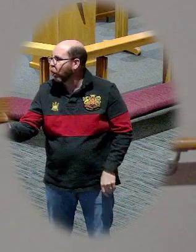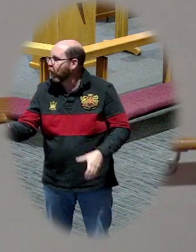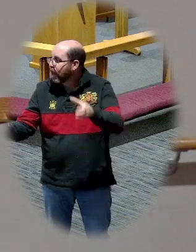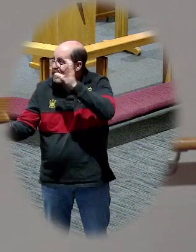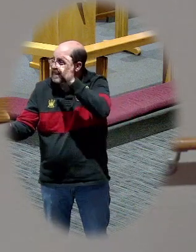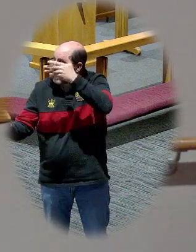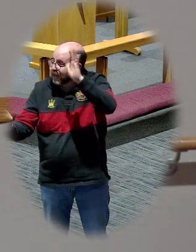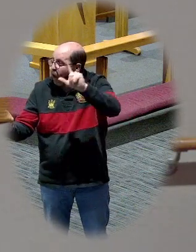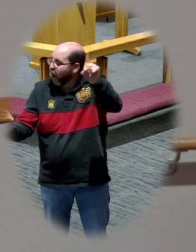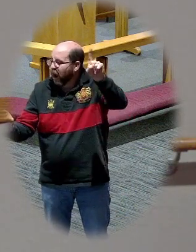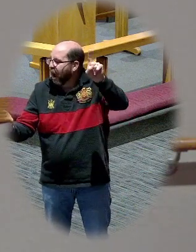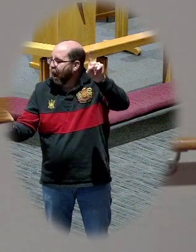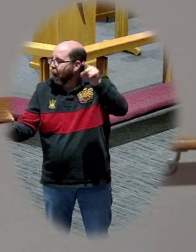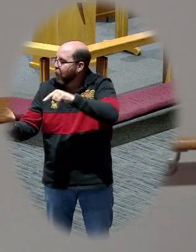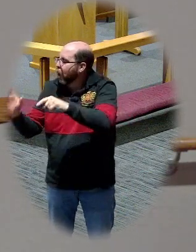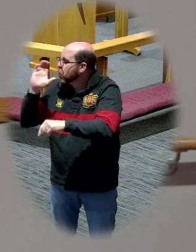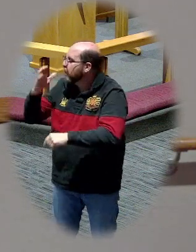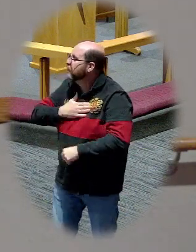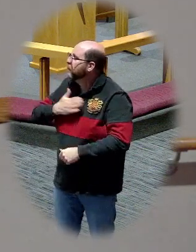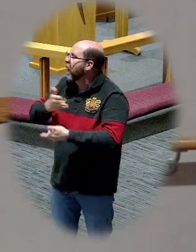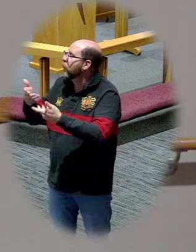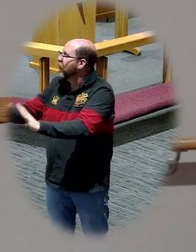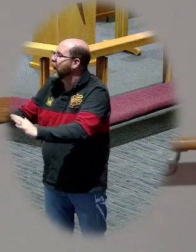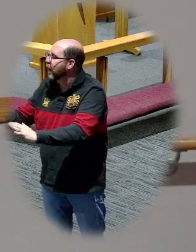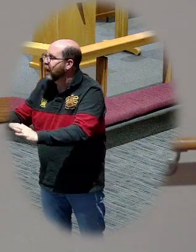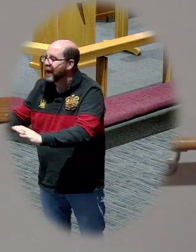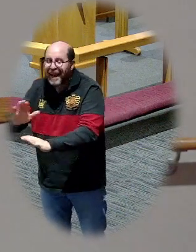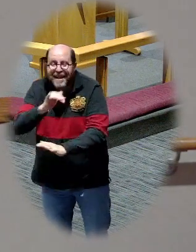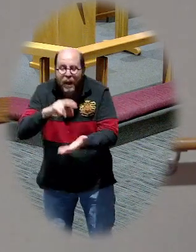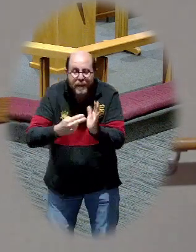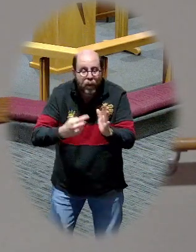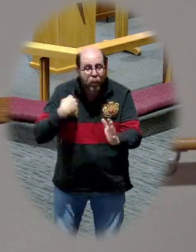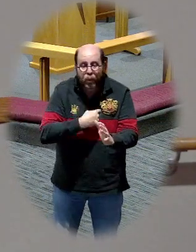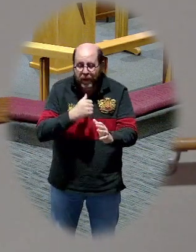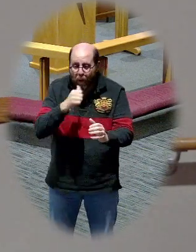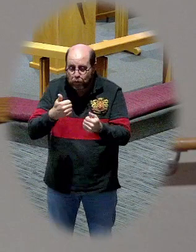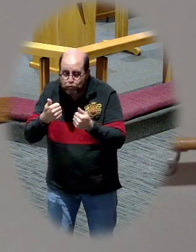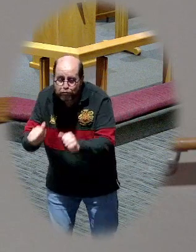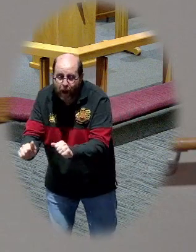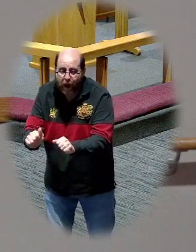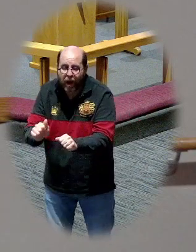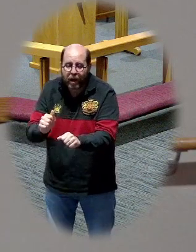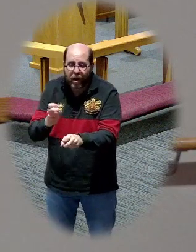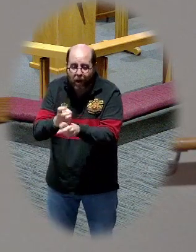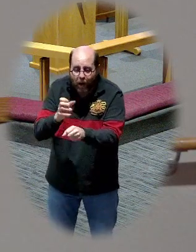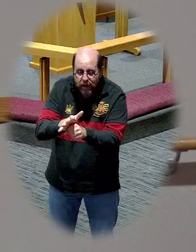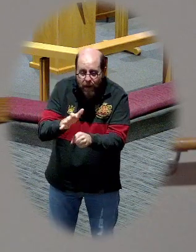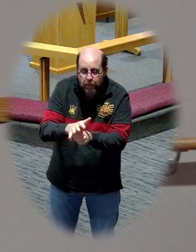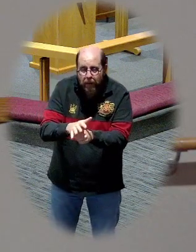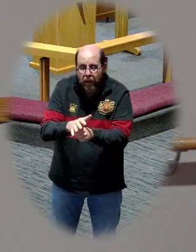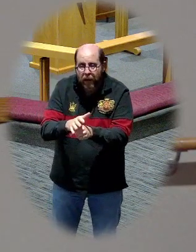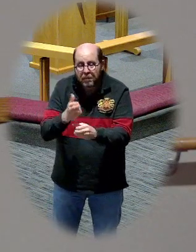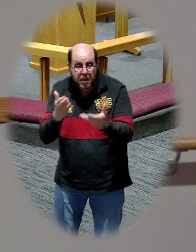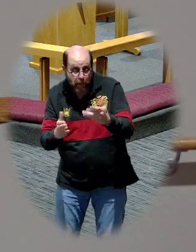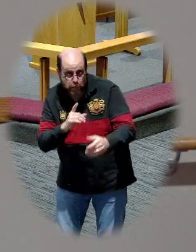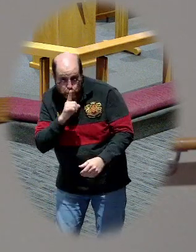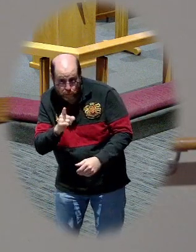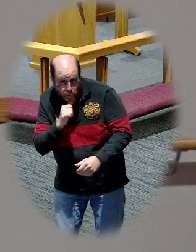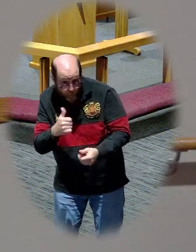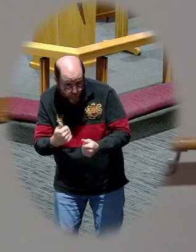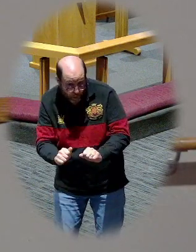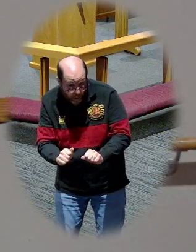we should. And it's not that we don't try hard enough, although sometimes that's an issue, I guess.